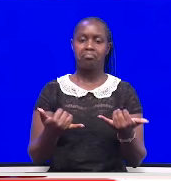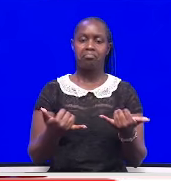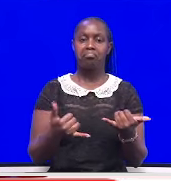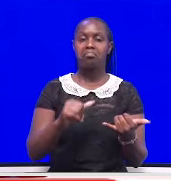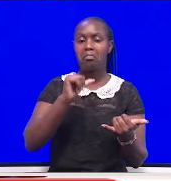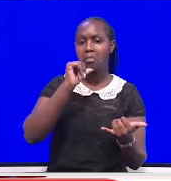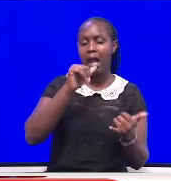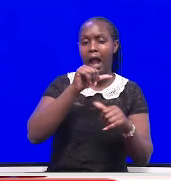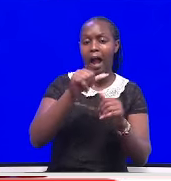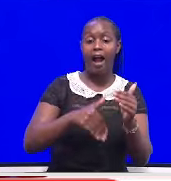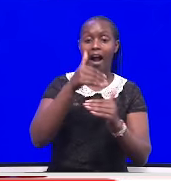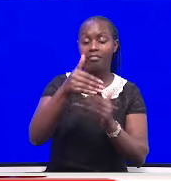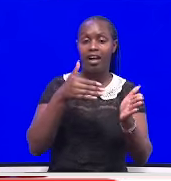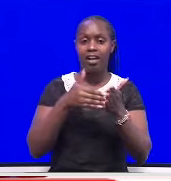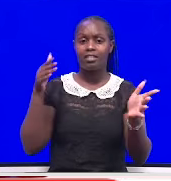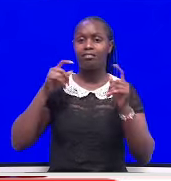but